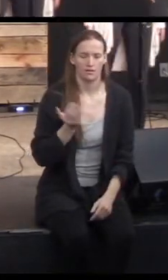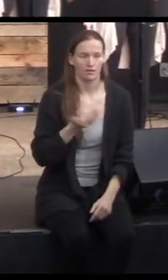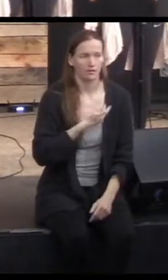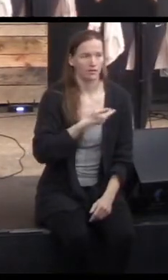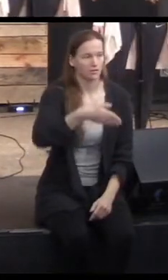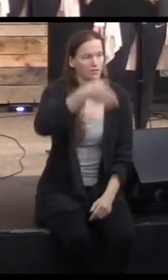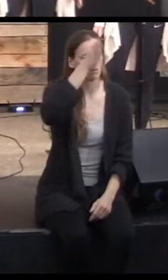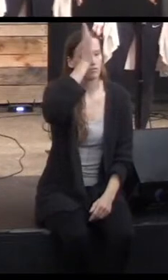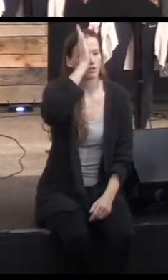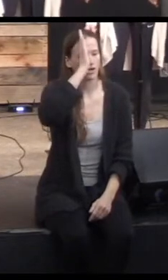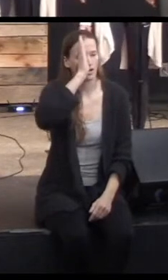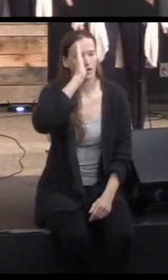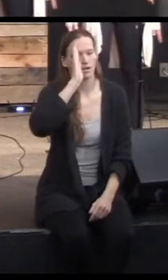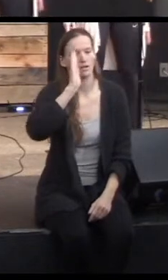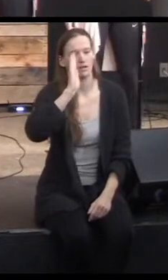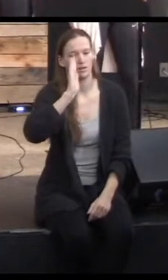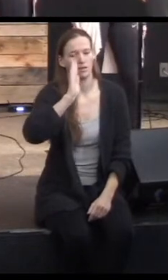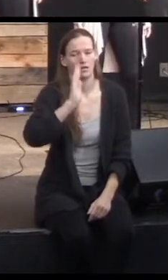great is our